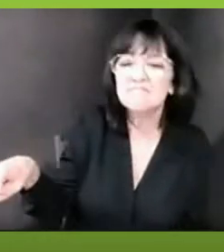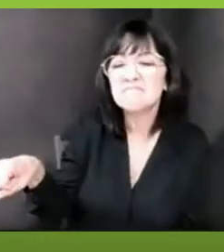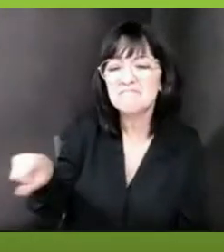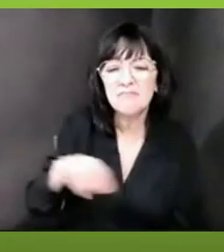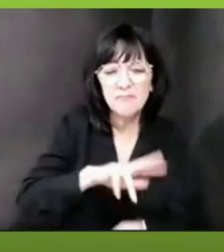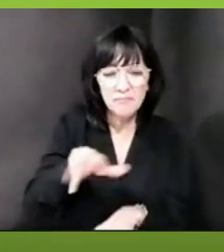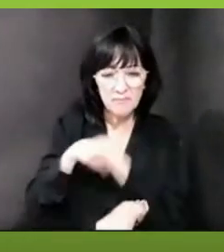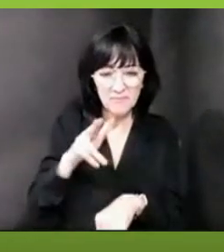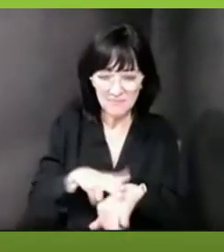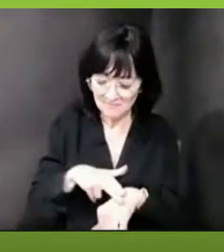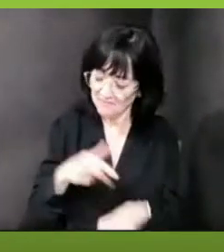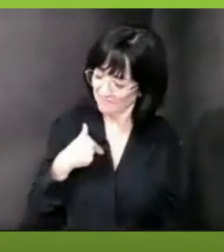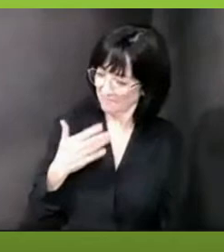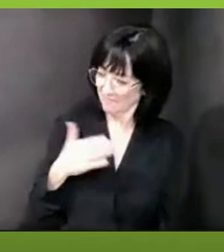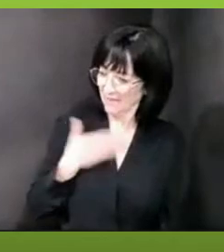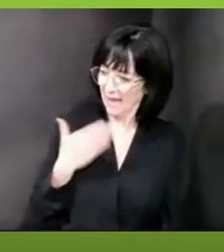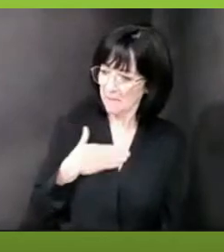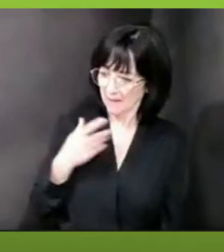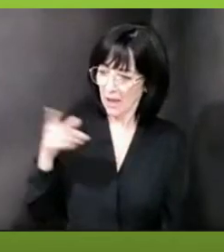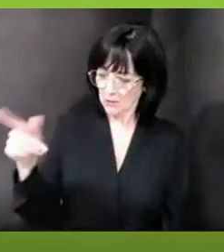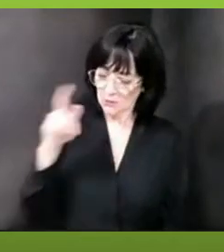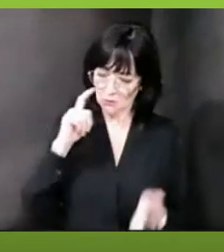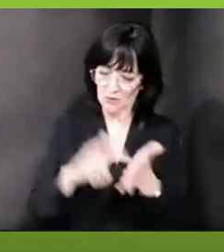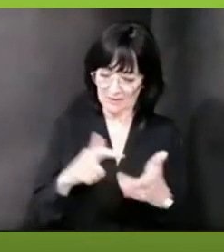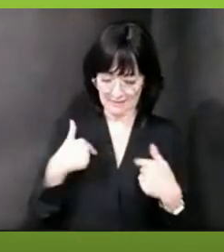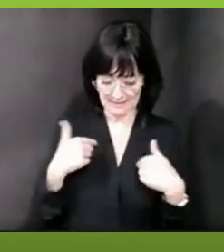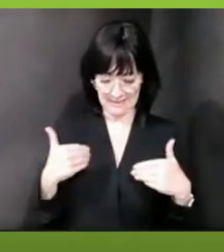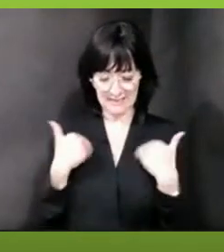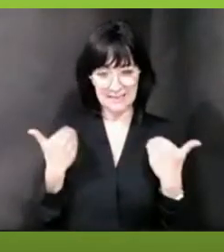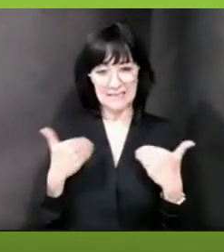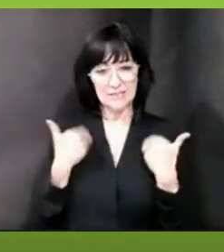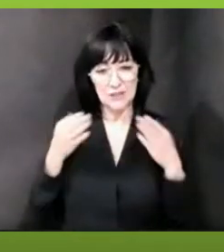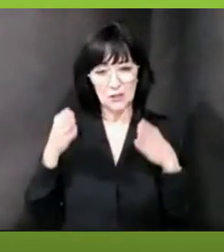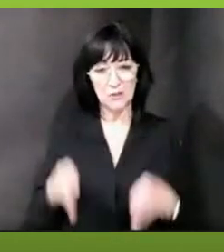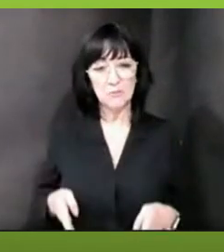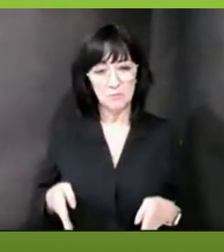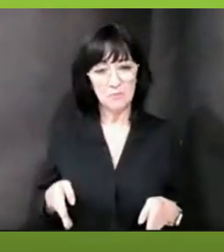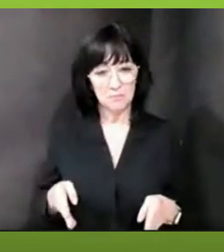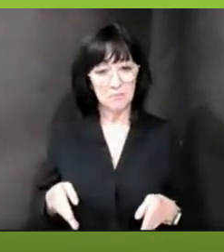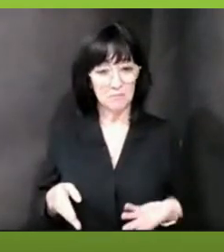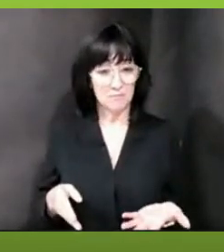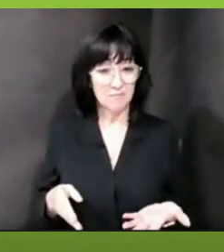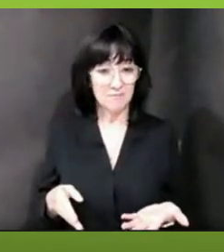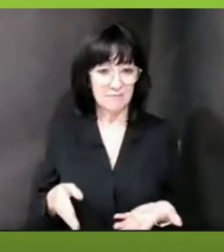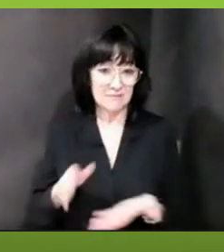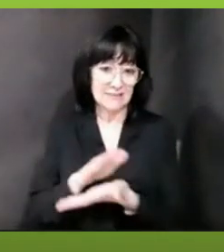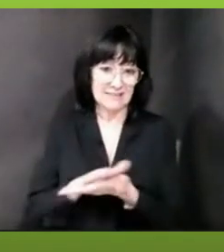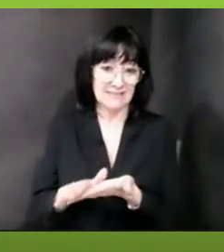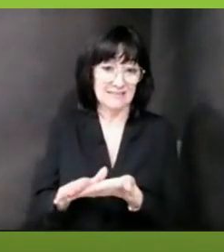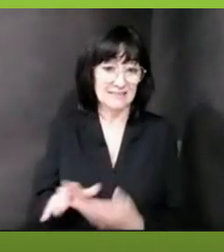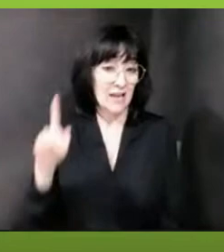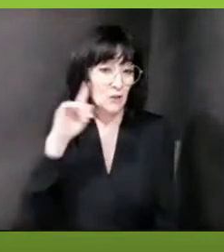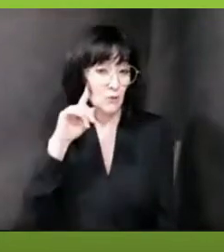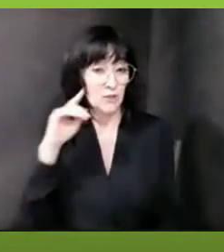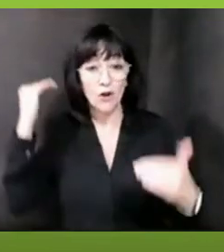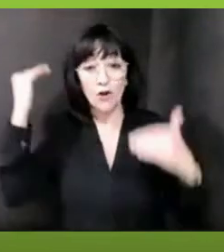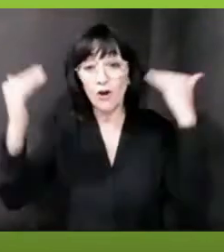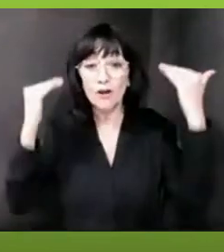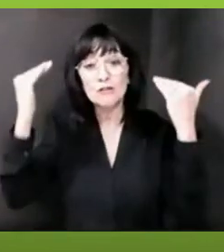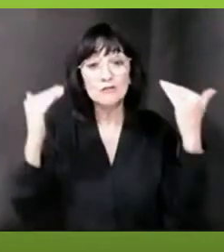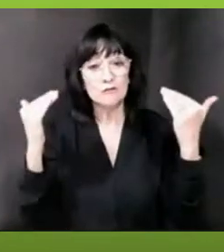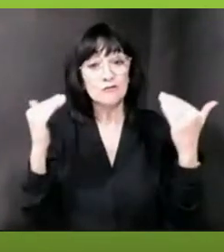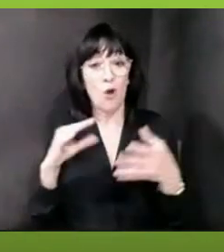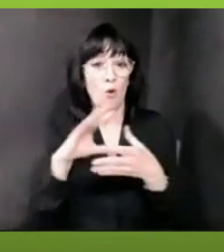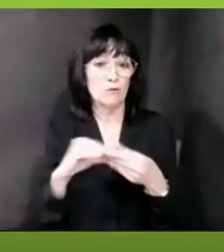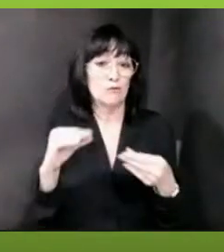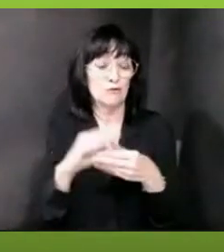I am a young person. As a youth on this panel, I would first like to say that it's very refreshing to hear adults talk about youth